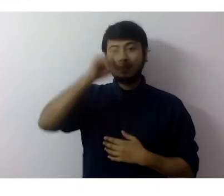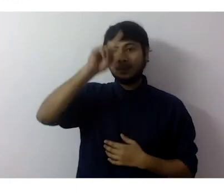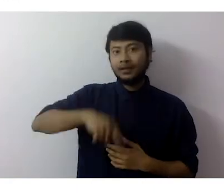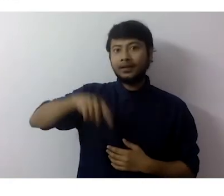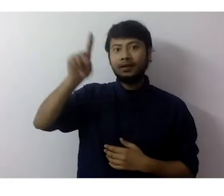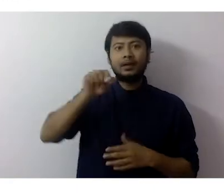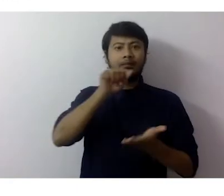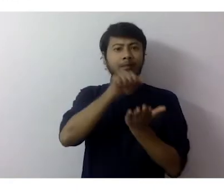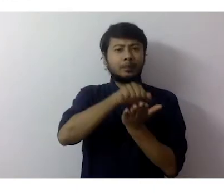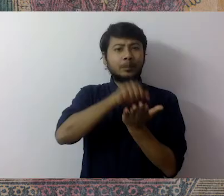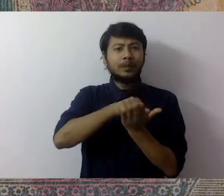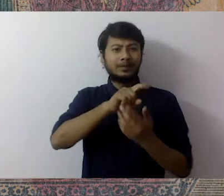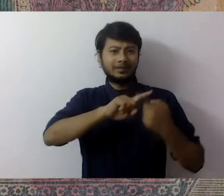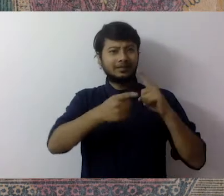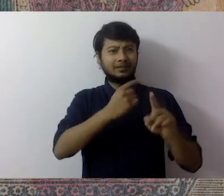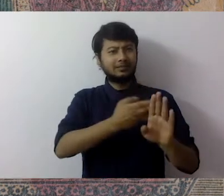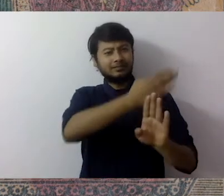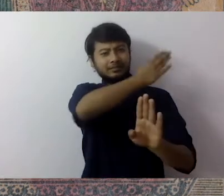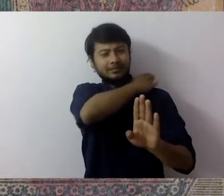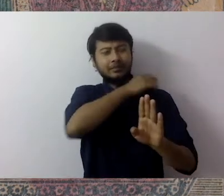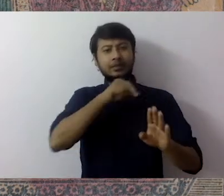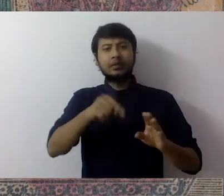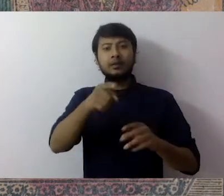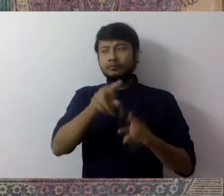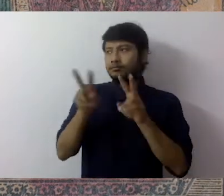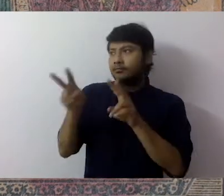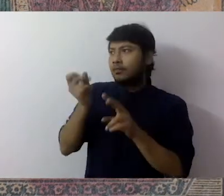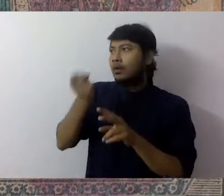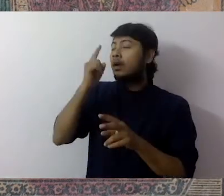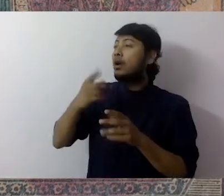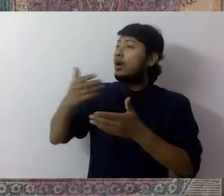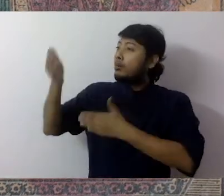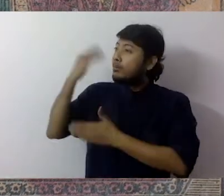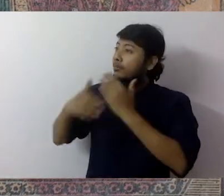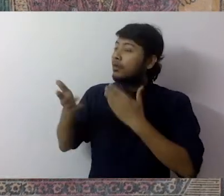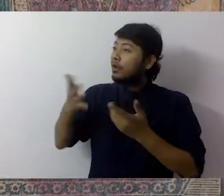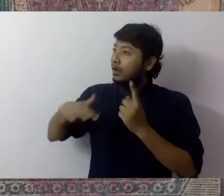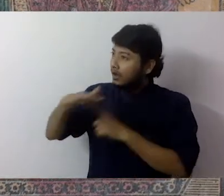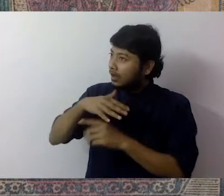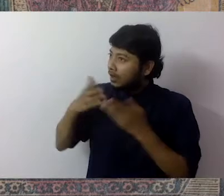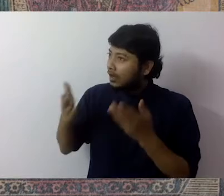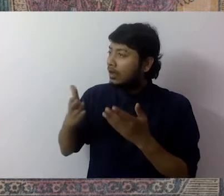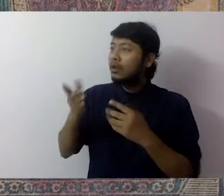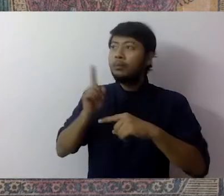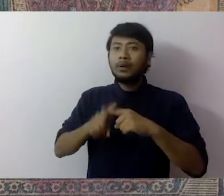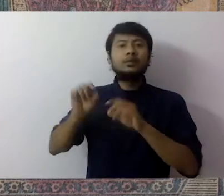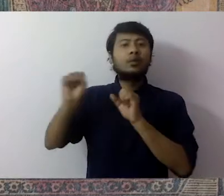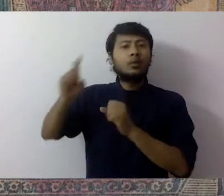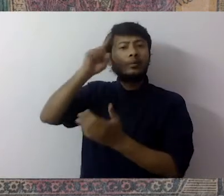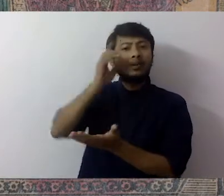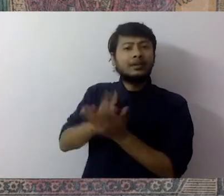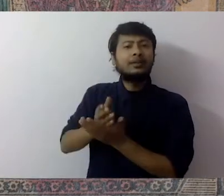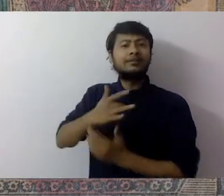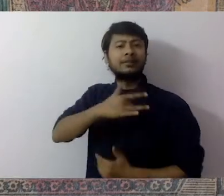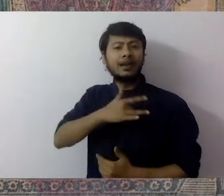India, but together they help us understand the socio-cultural context and popular opinions that shaped the visual aesthetics of